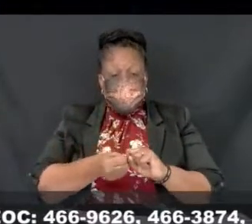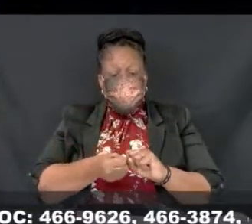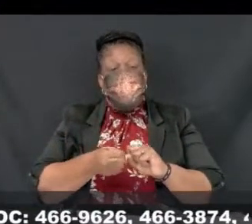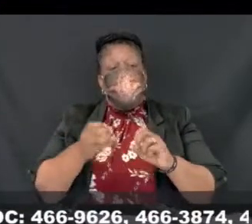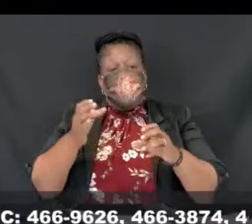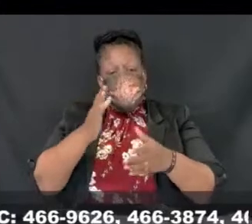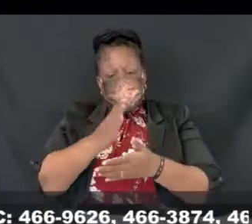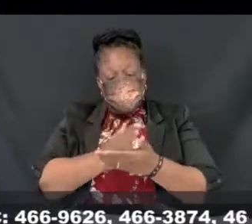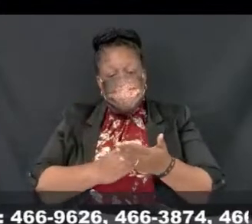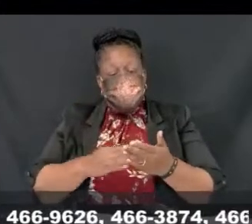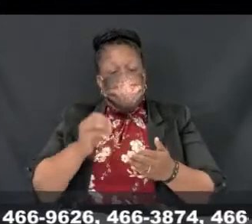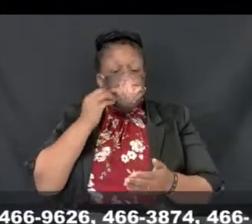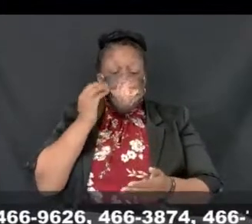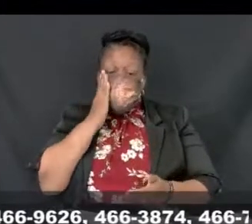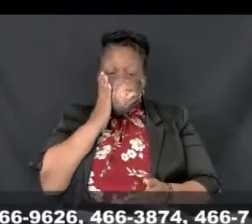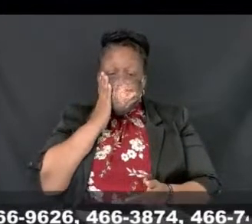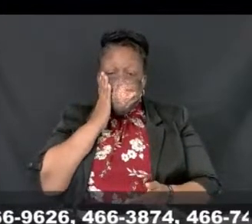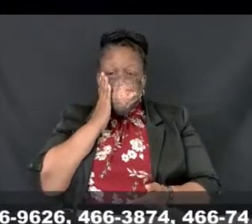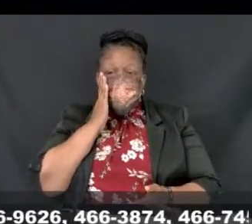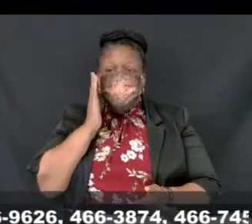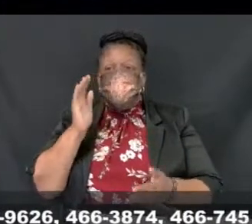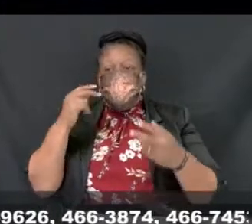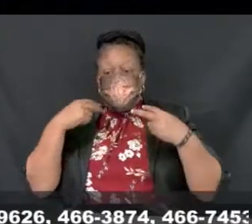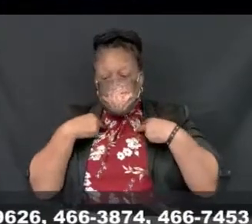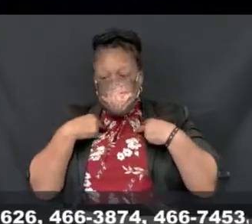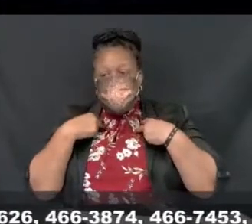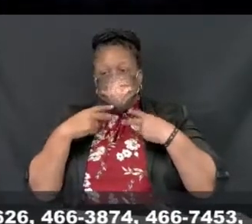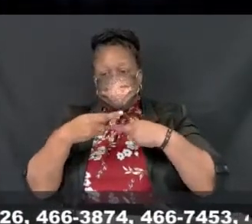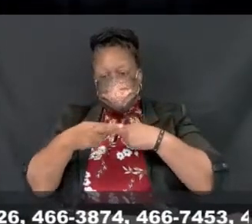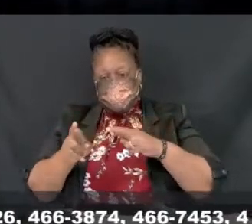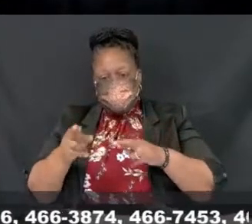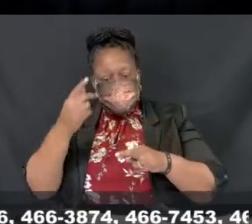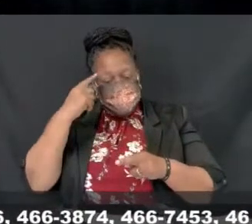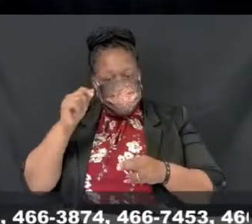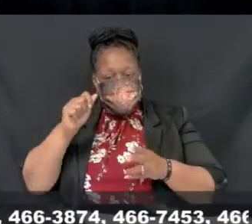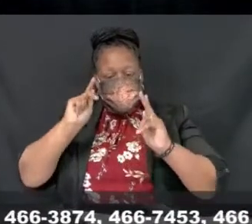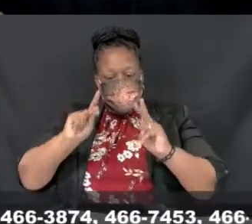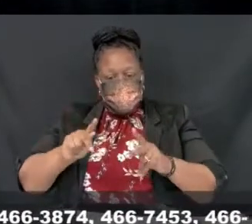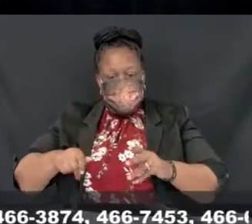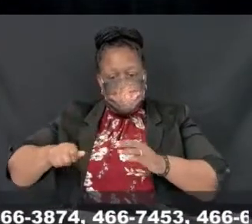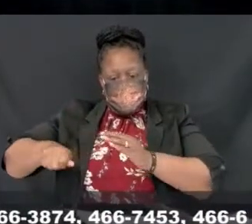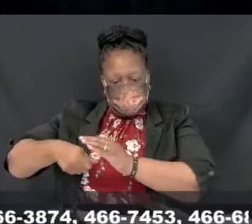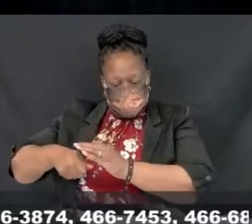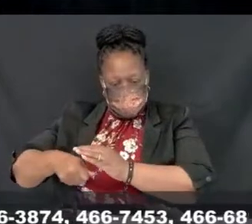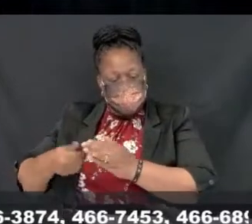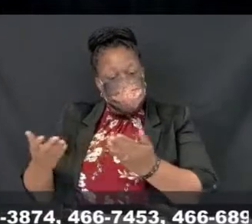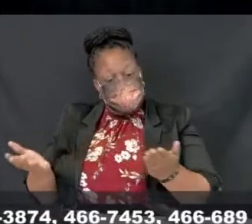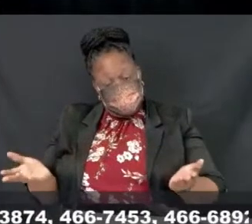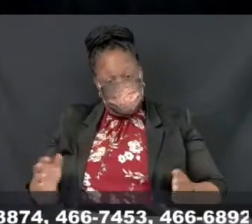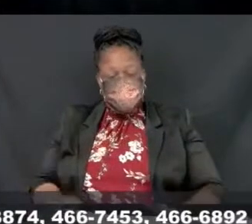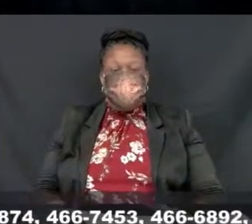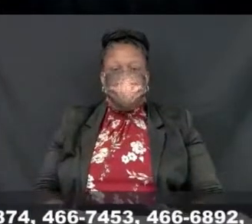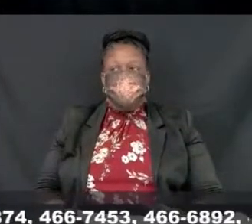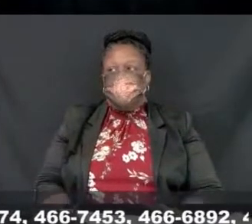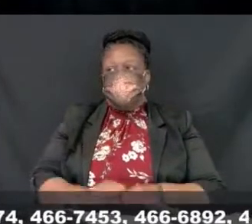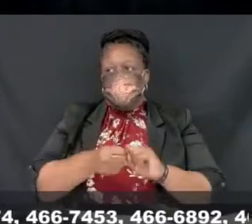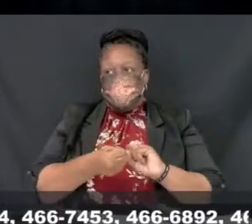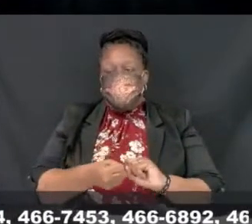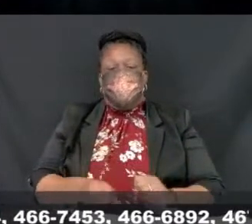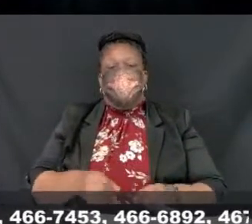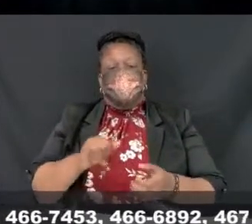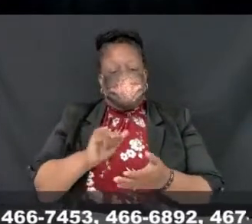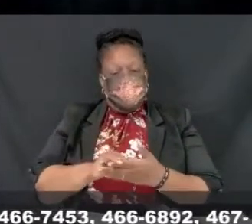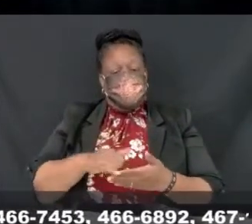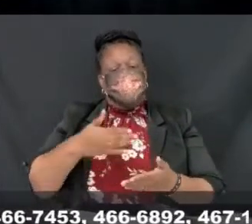So, no, to those critics who said that we don't listen and we don't this, actually we were being